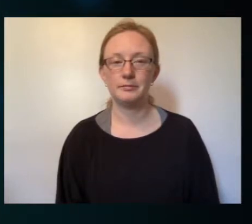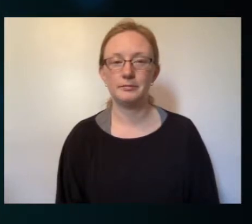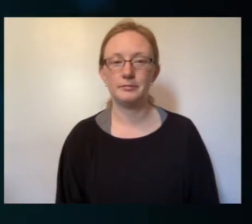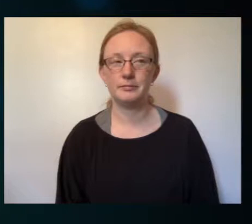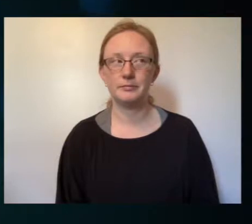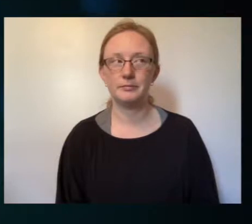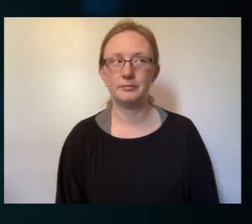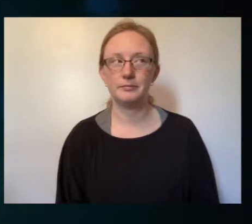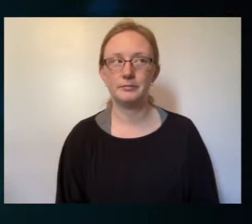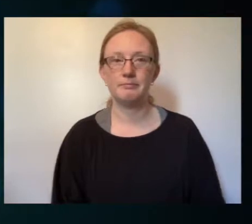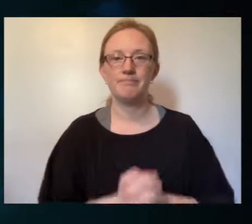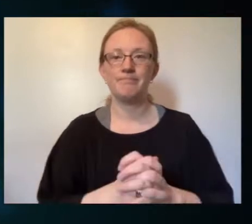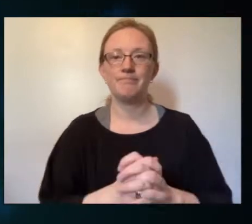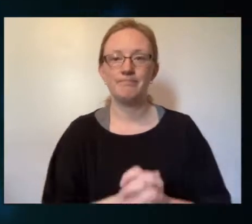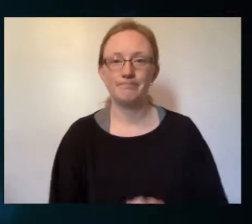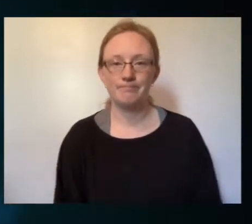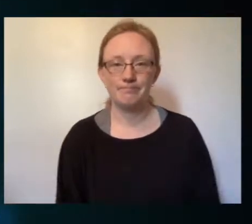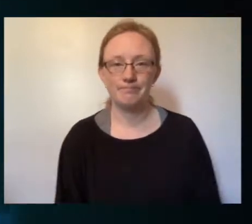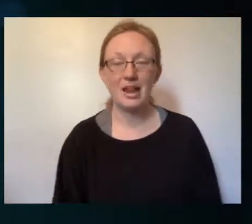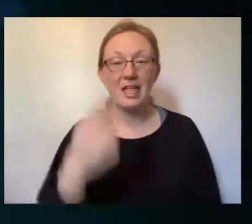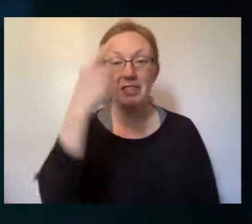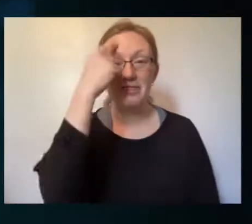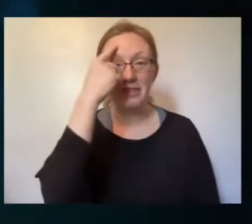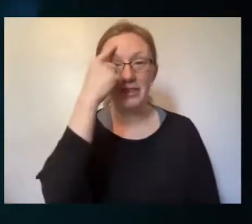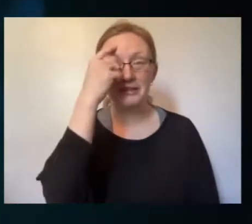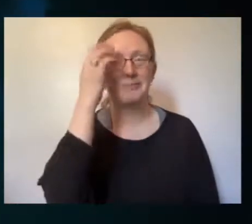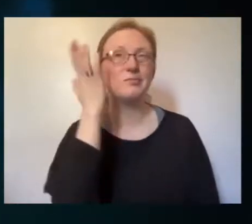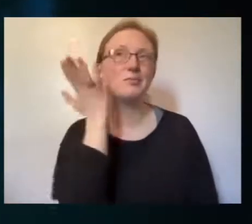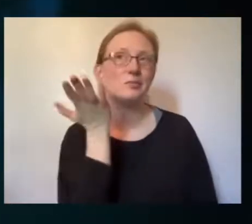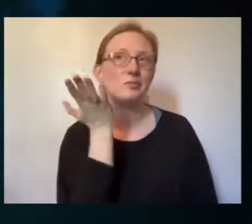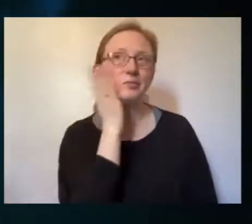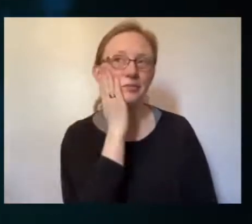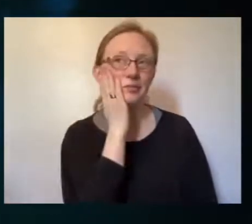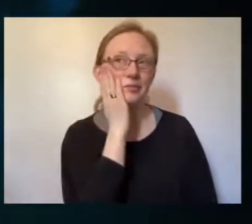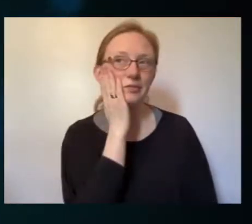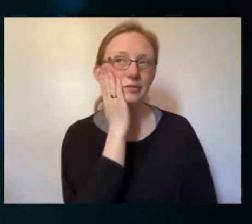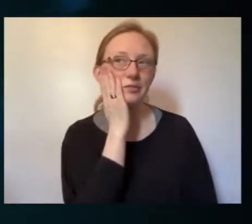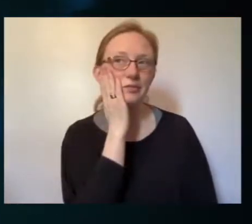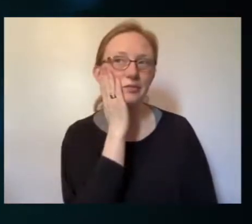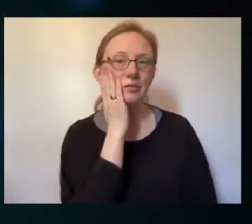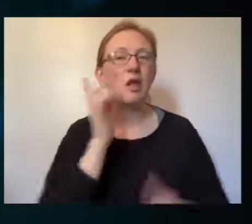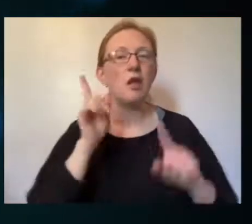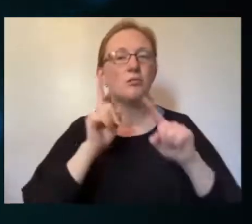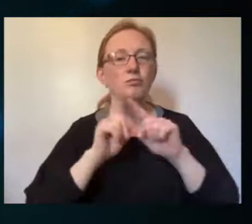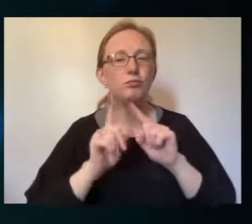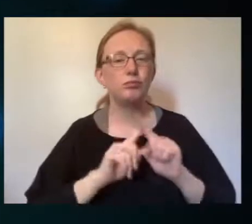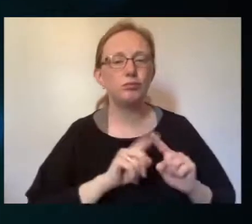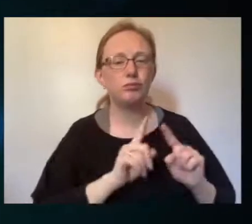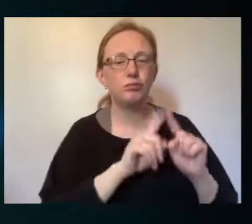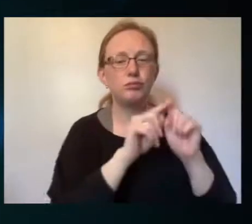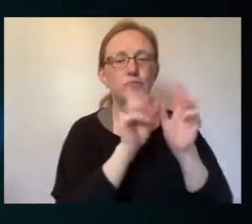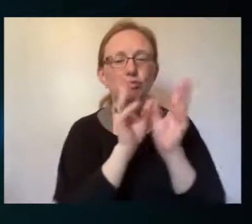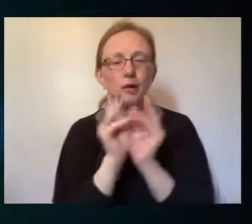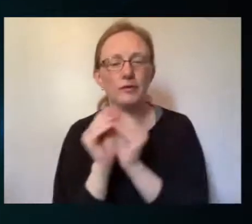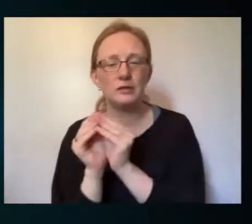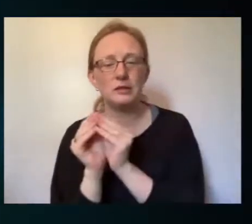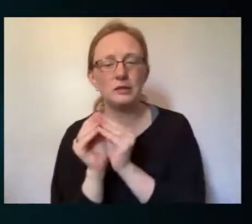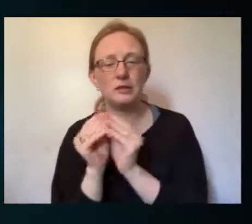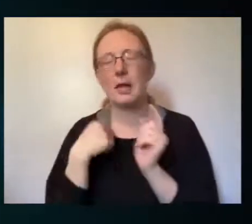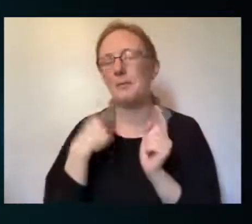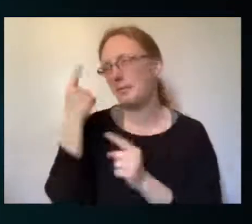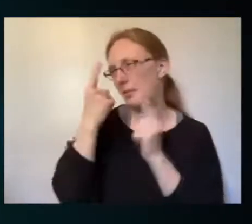So I think we've seen at a couple of different conferences, especially recently, I'm thinking of Chi